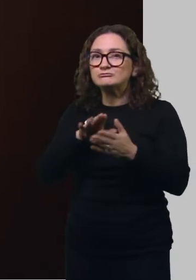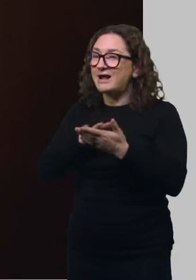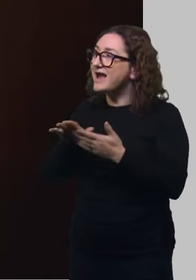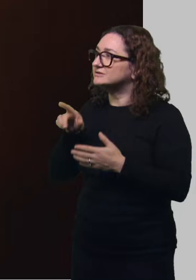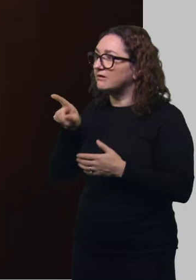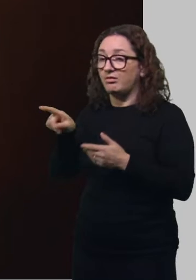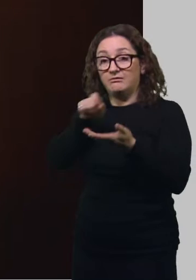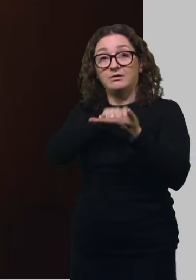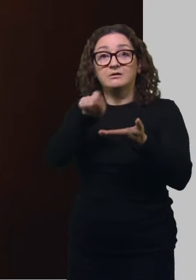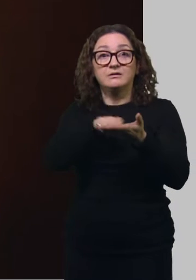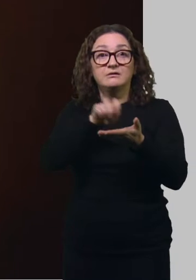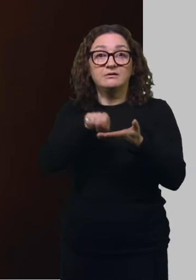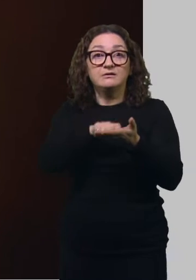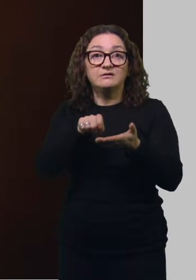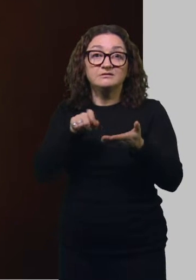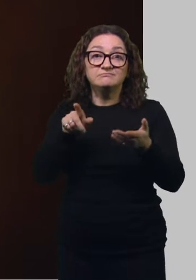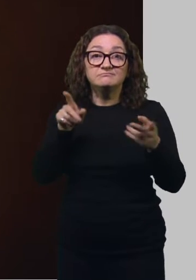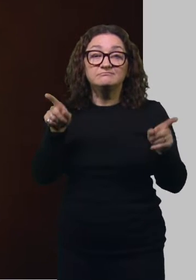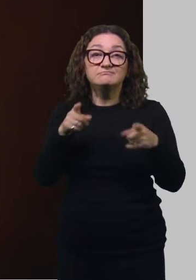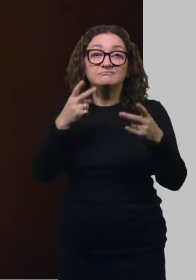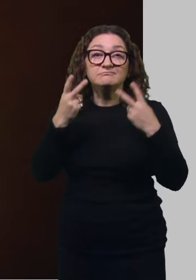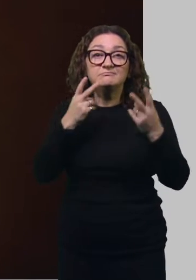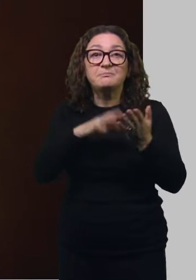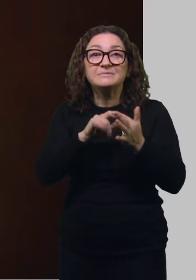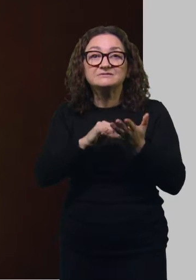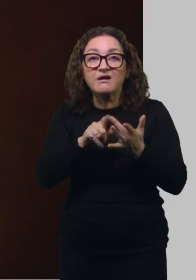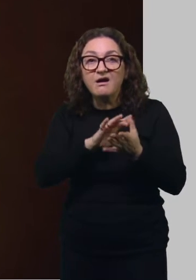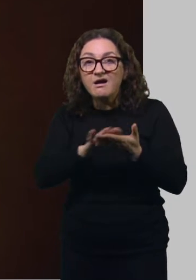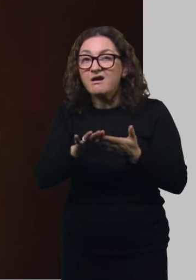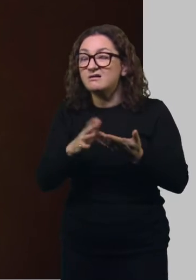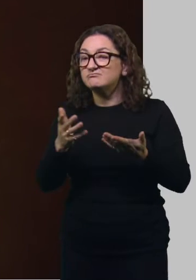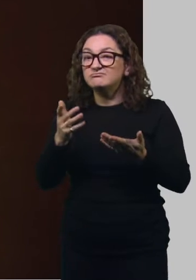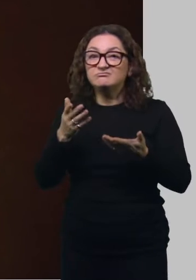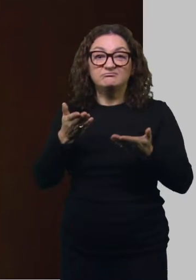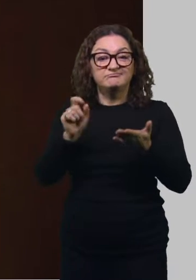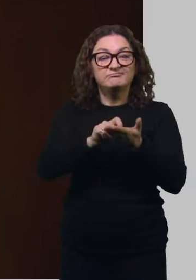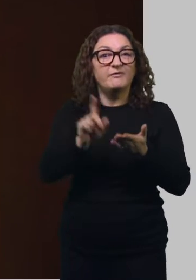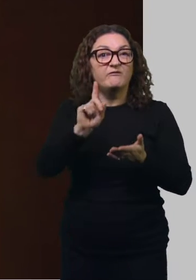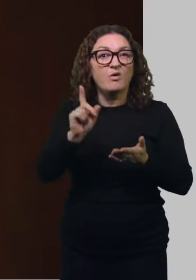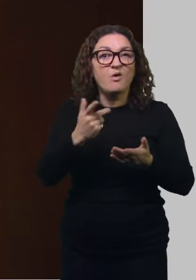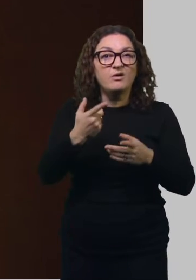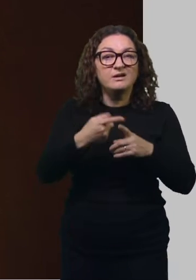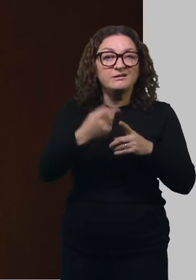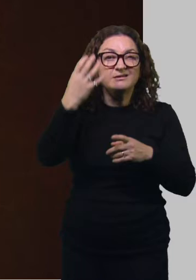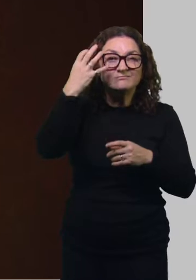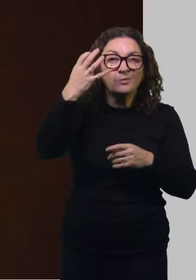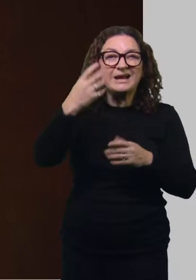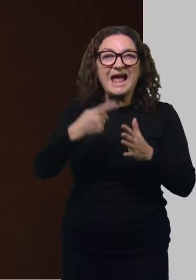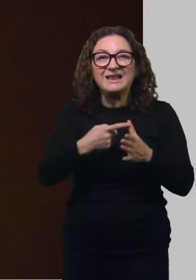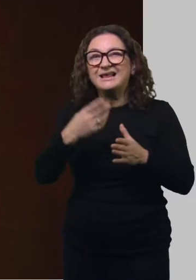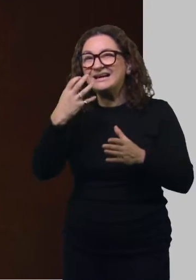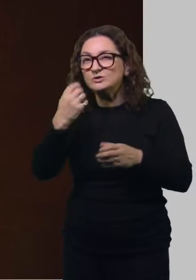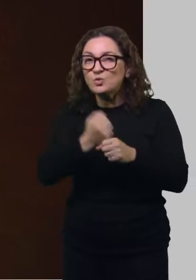who composed Messiah and wrote music for English monarchs Queen Anne, King George I and King George II. The act grants him